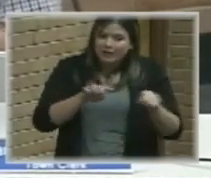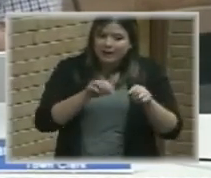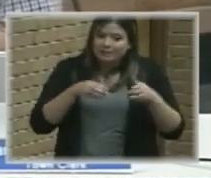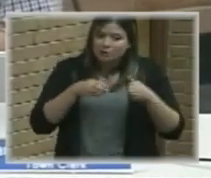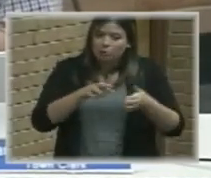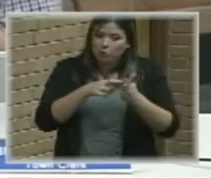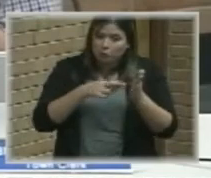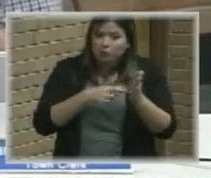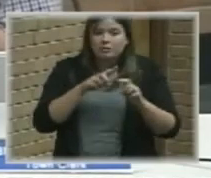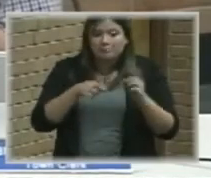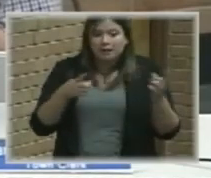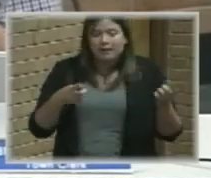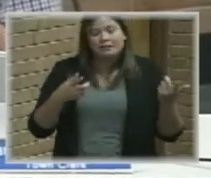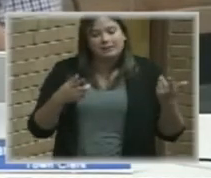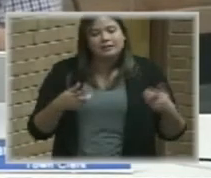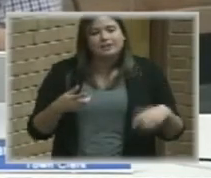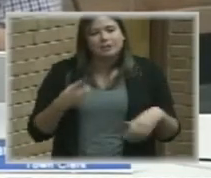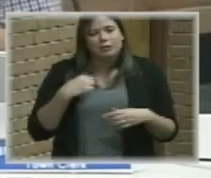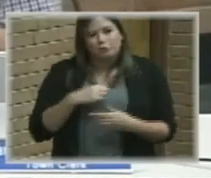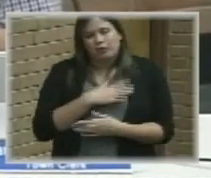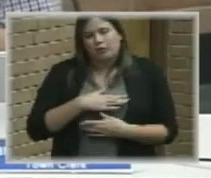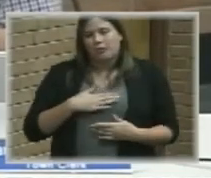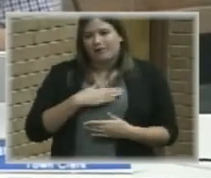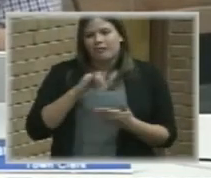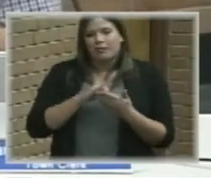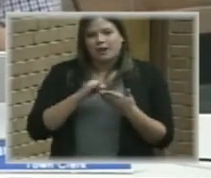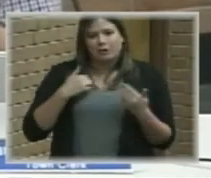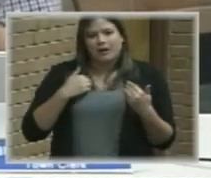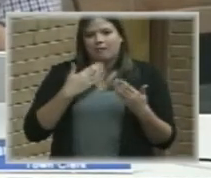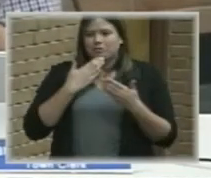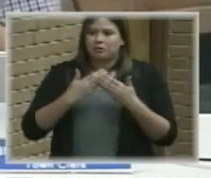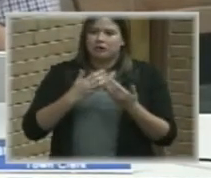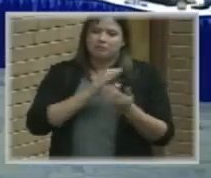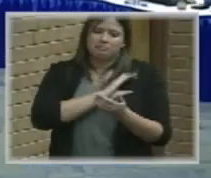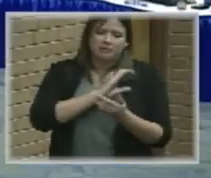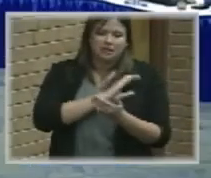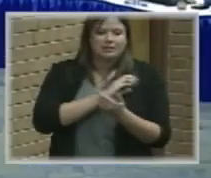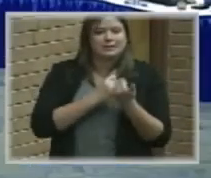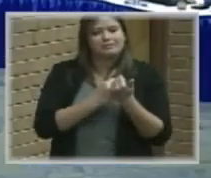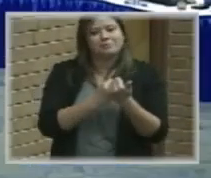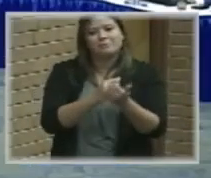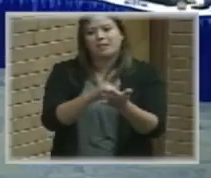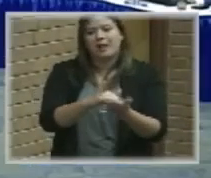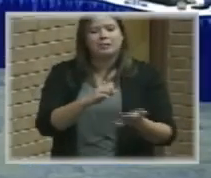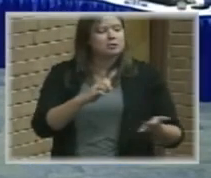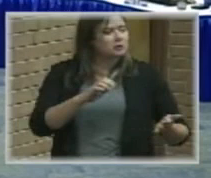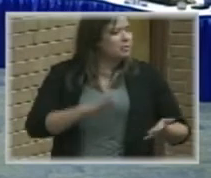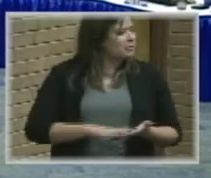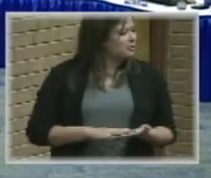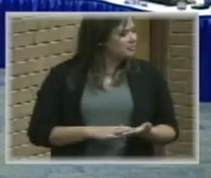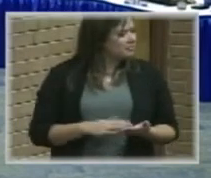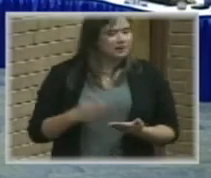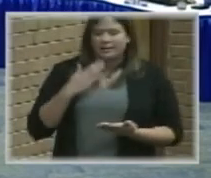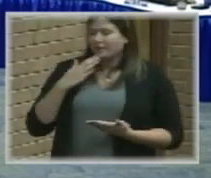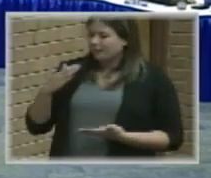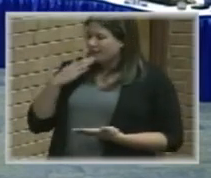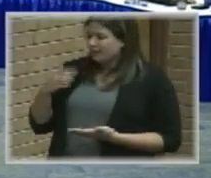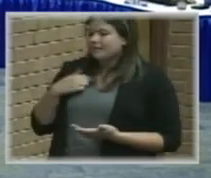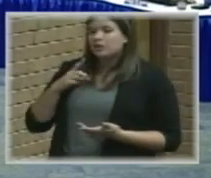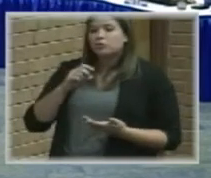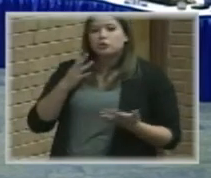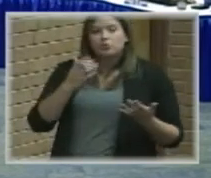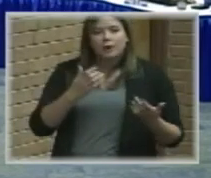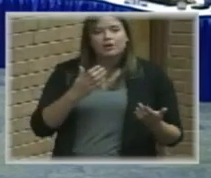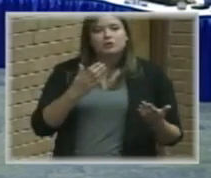and we're grateful for that. And we'll be here to help you out. Great. Thanks, Dan. I do want to acknowledge